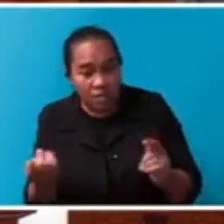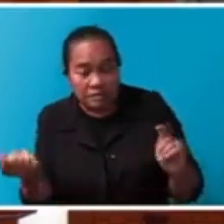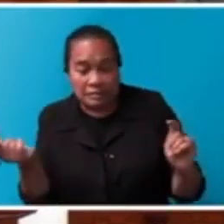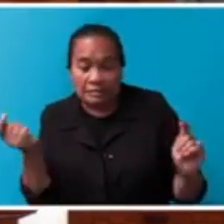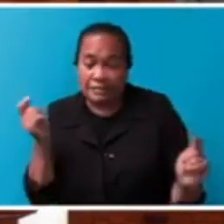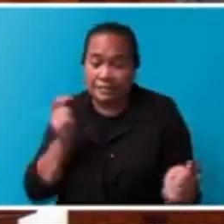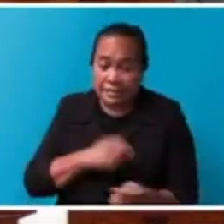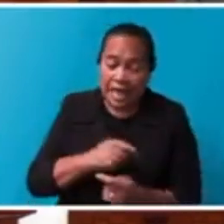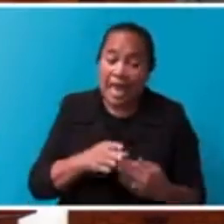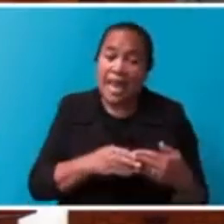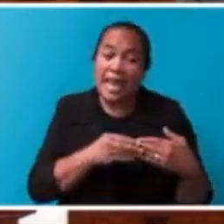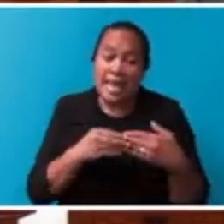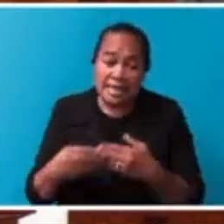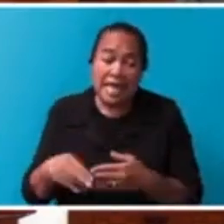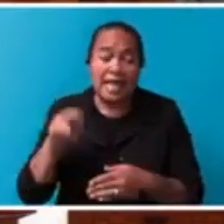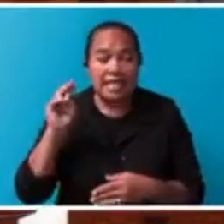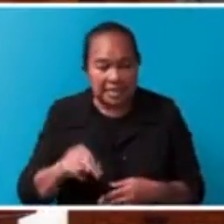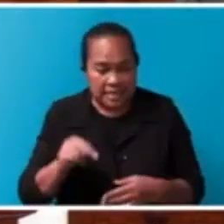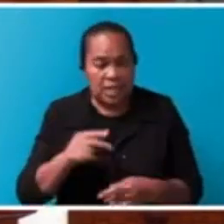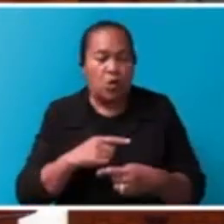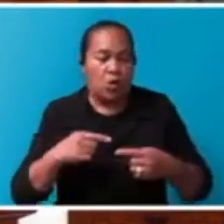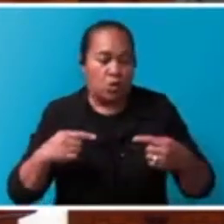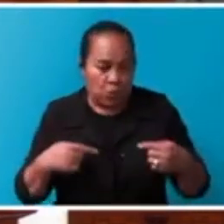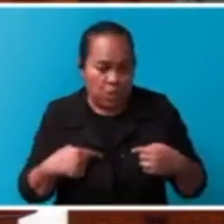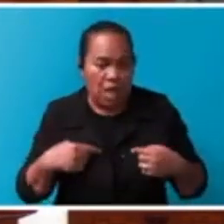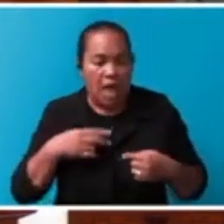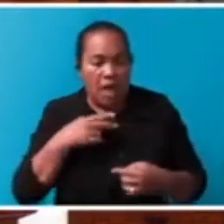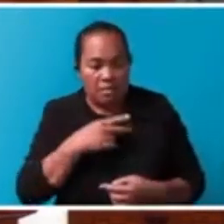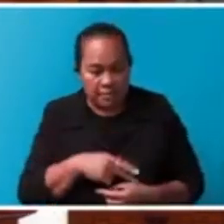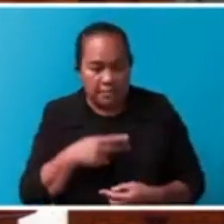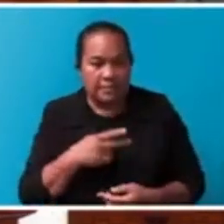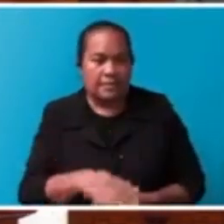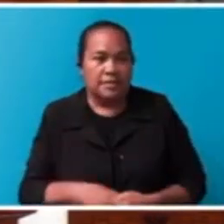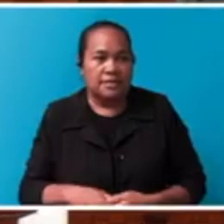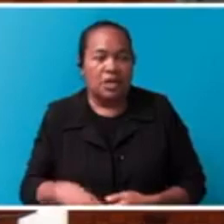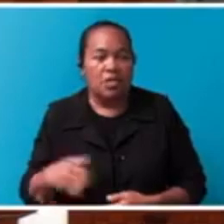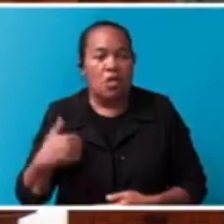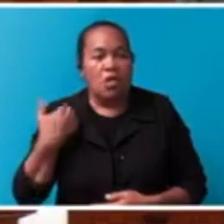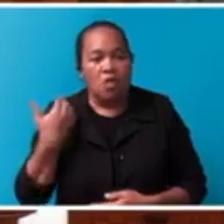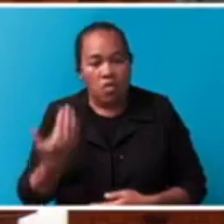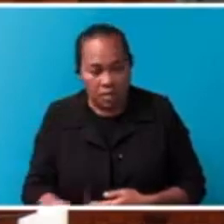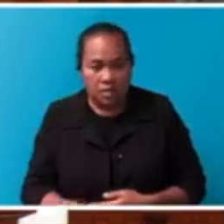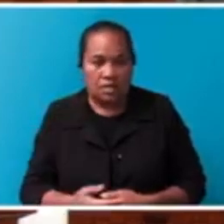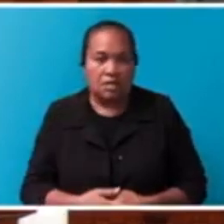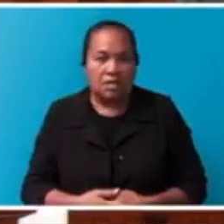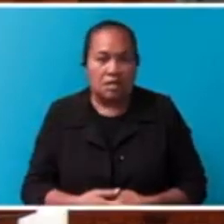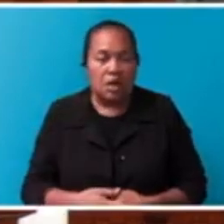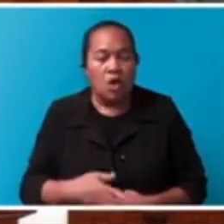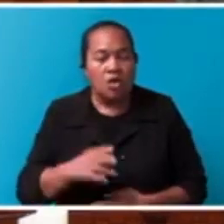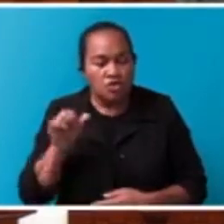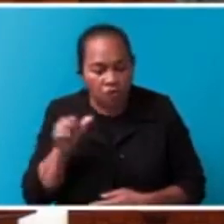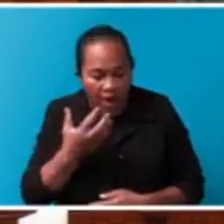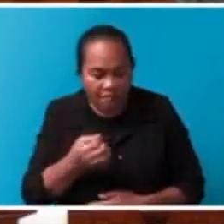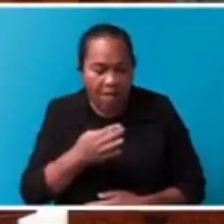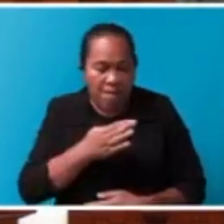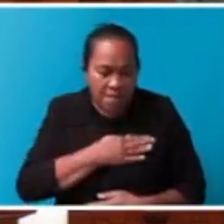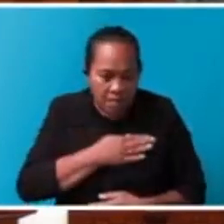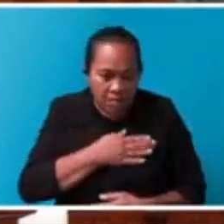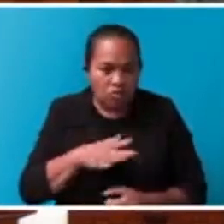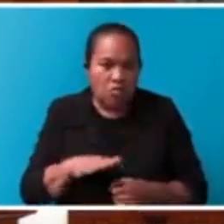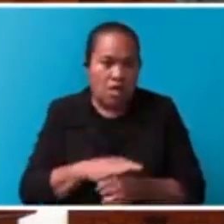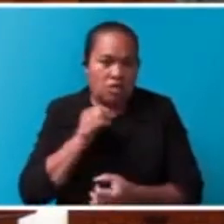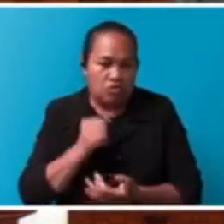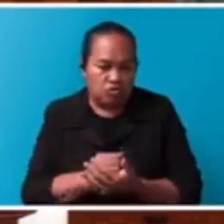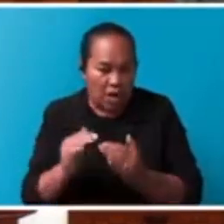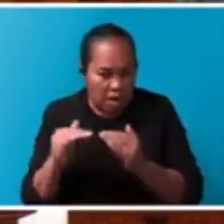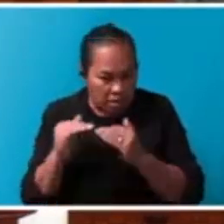Transformational leaders require that we are compassionate at all times, have empathy, and ensure equity